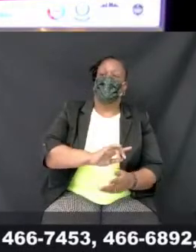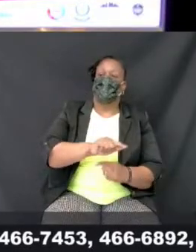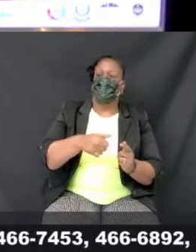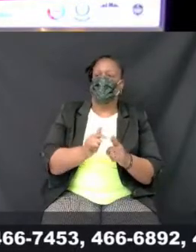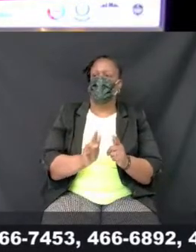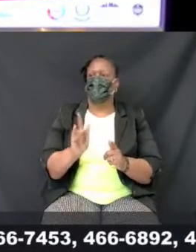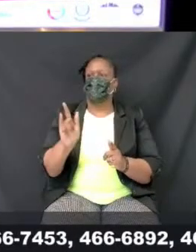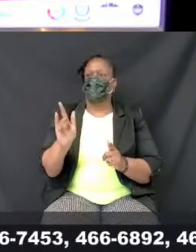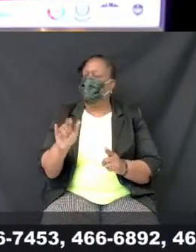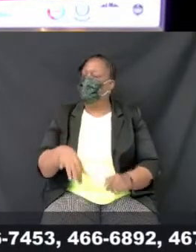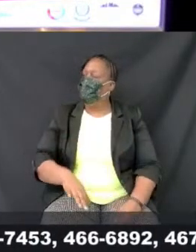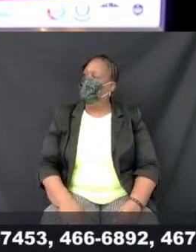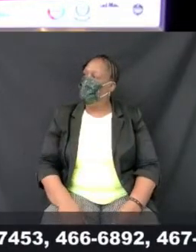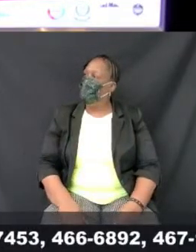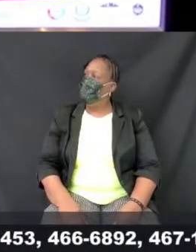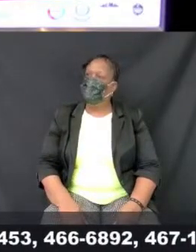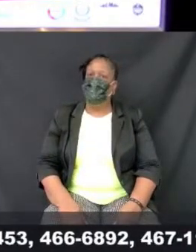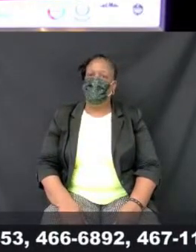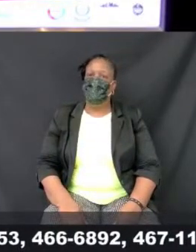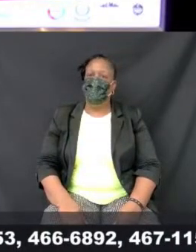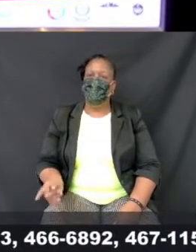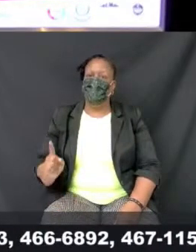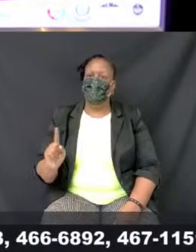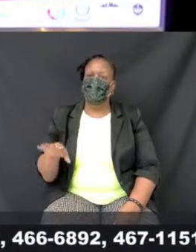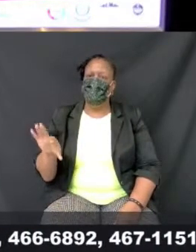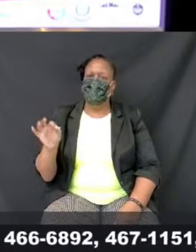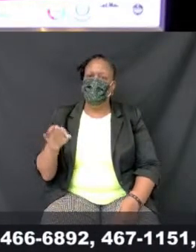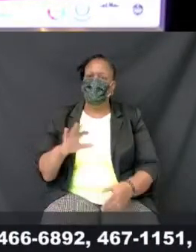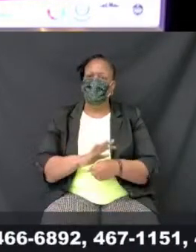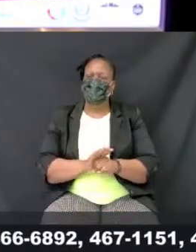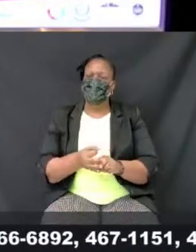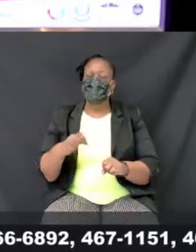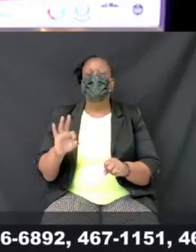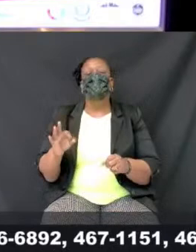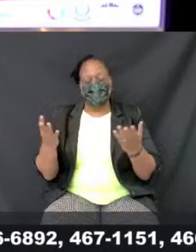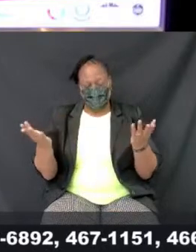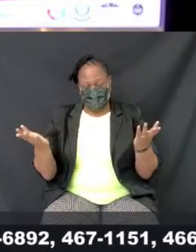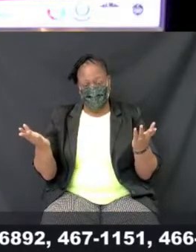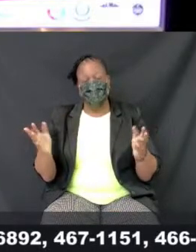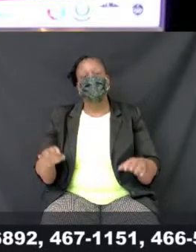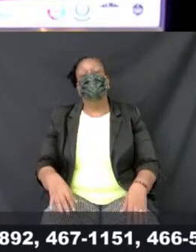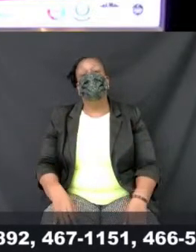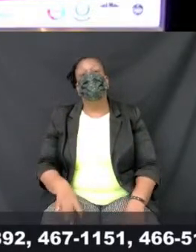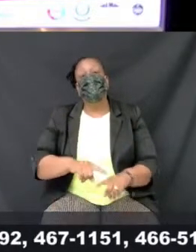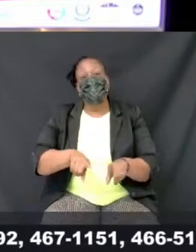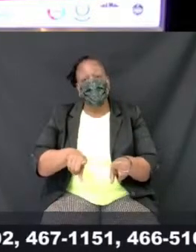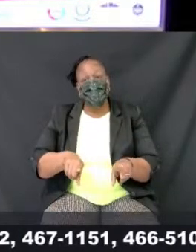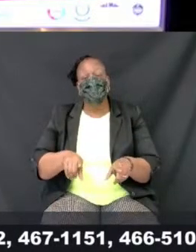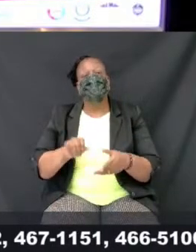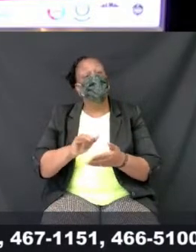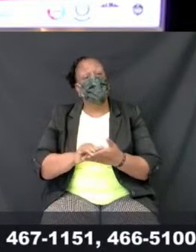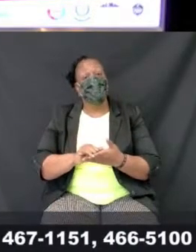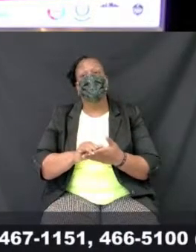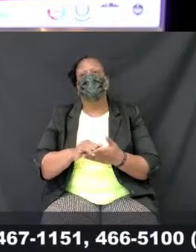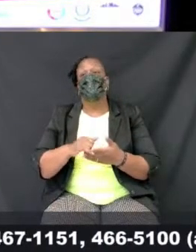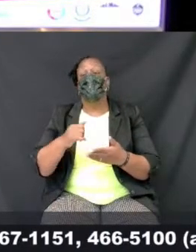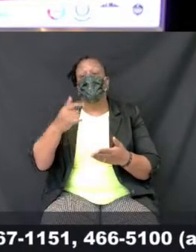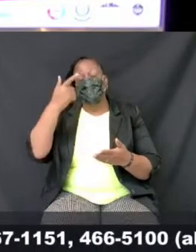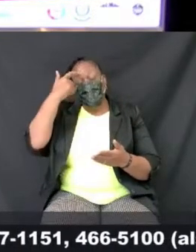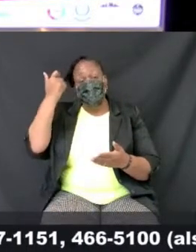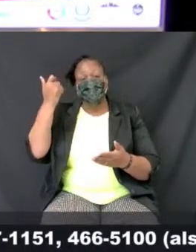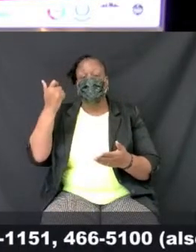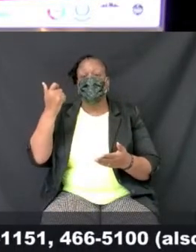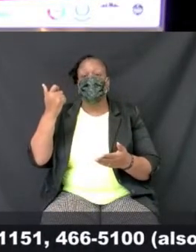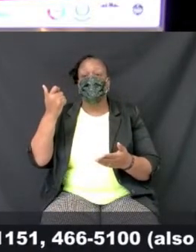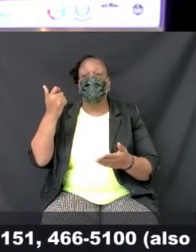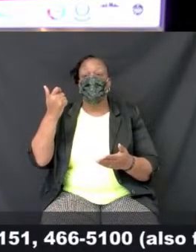been that they came in with the virus, was incubating it, and now that they're leaving, they test positive. Omicron, for example, did not start